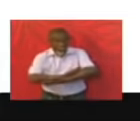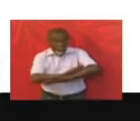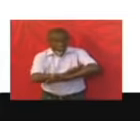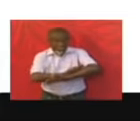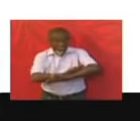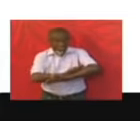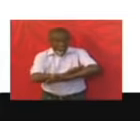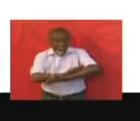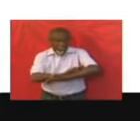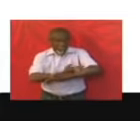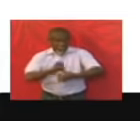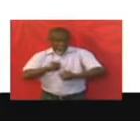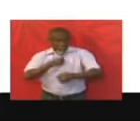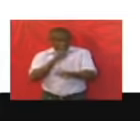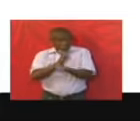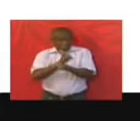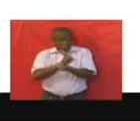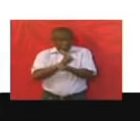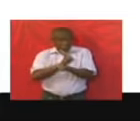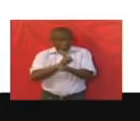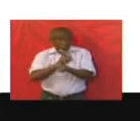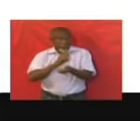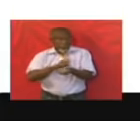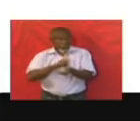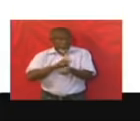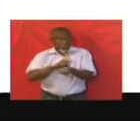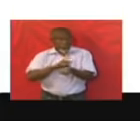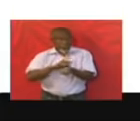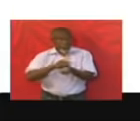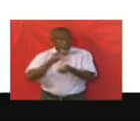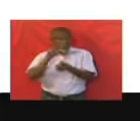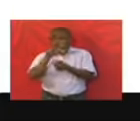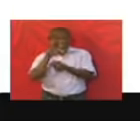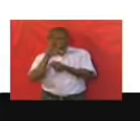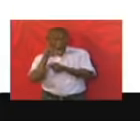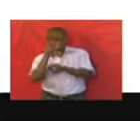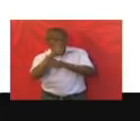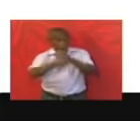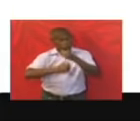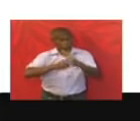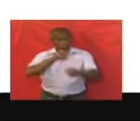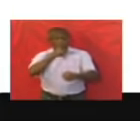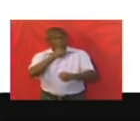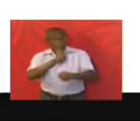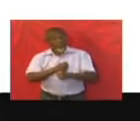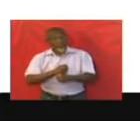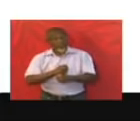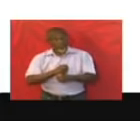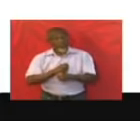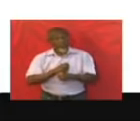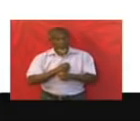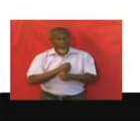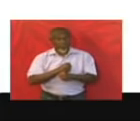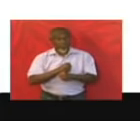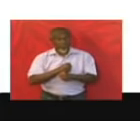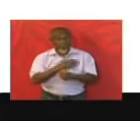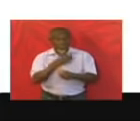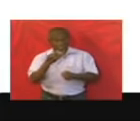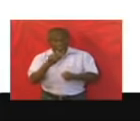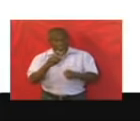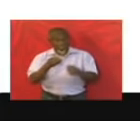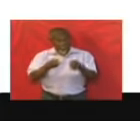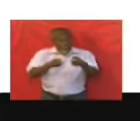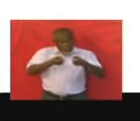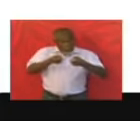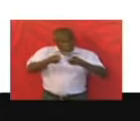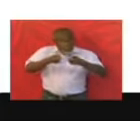experience as a health practitioner, an obstetrician and gynecologist. I'm a specialist also in administrative. I have actually